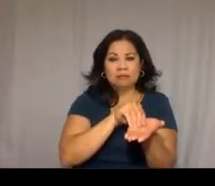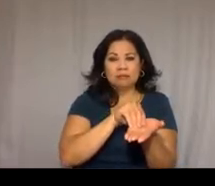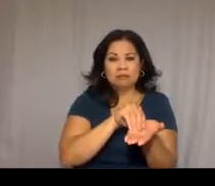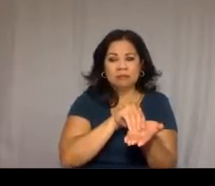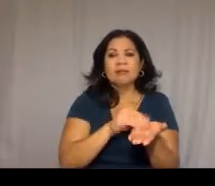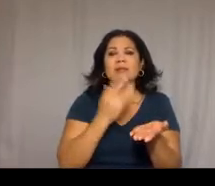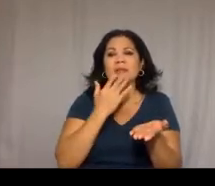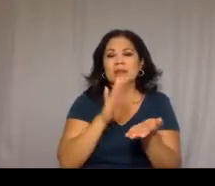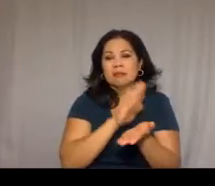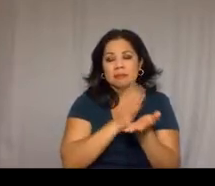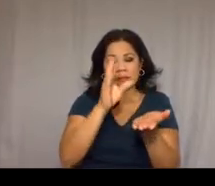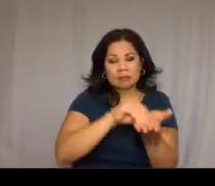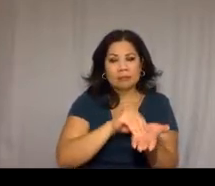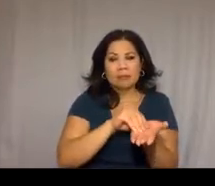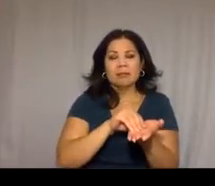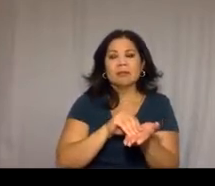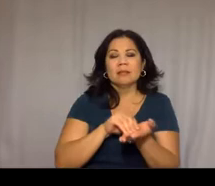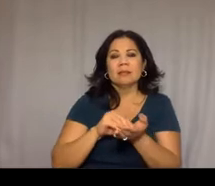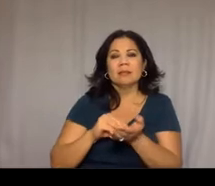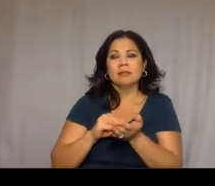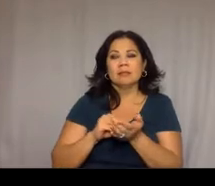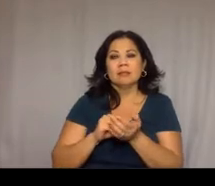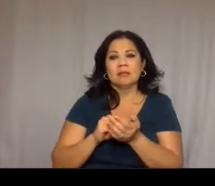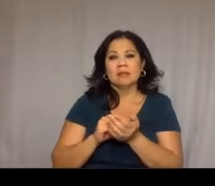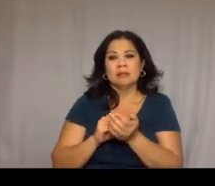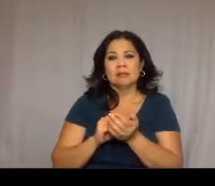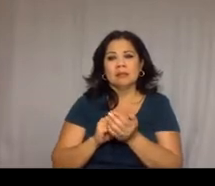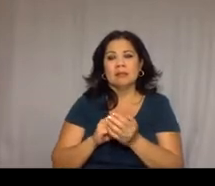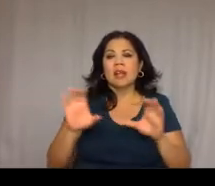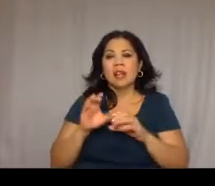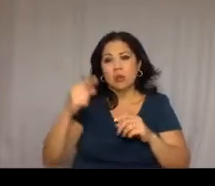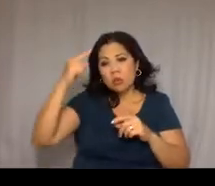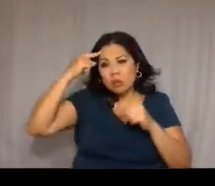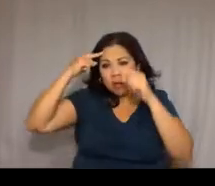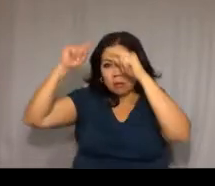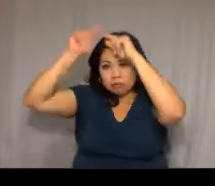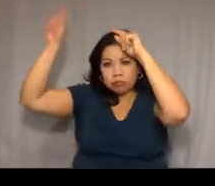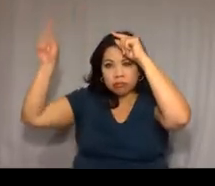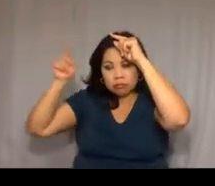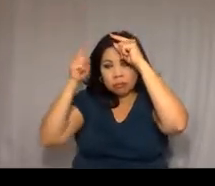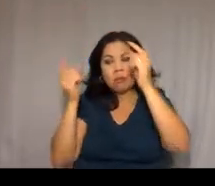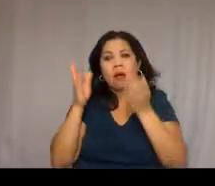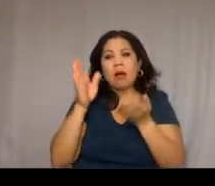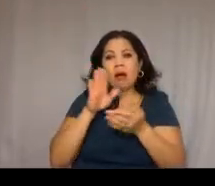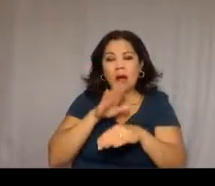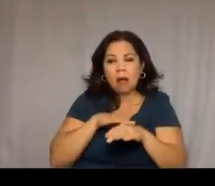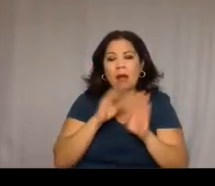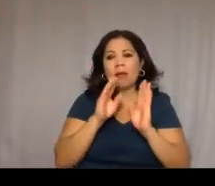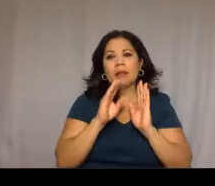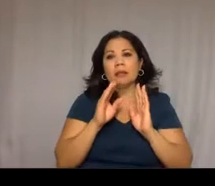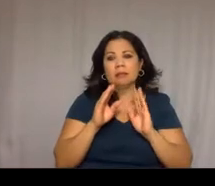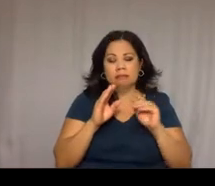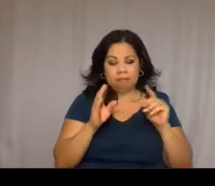we're going to put our thought bubble on the background paper. That's the plan. All right, so let me just cut this sweetie